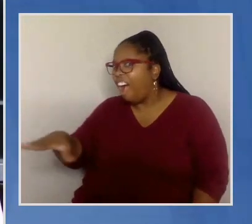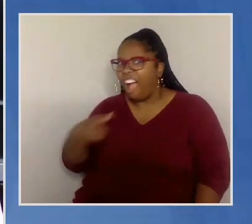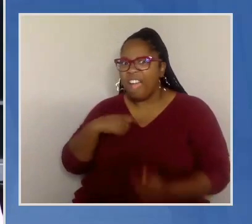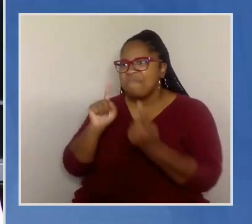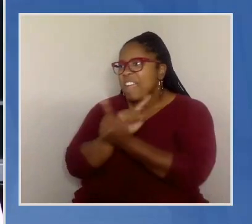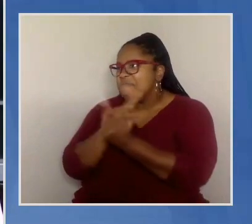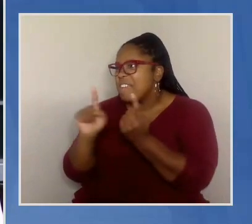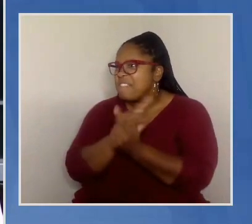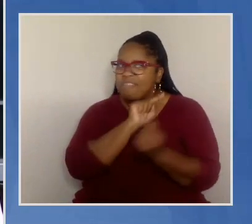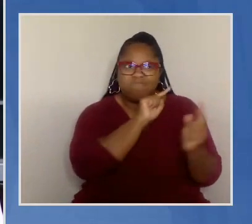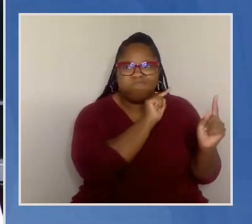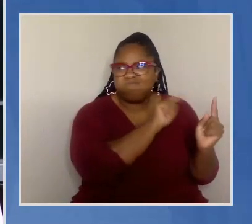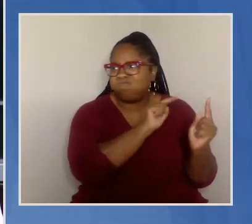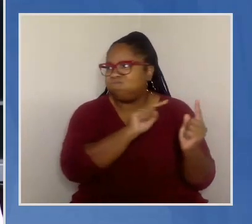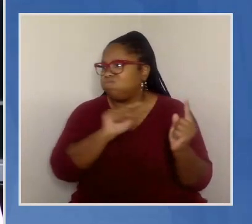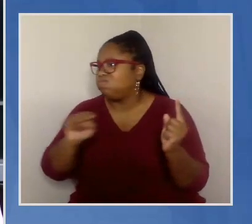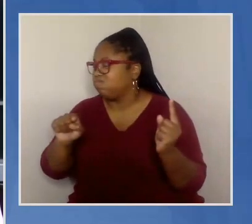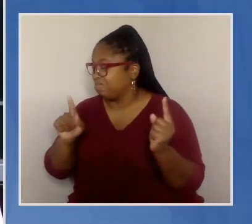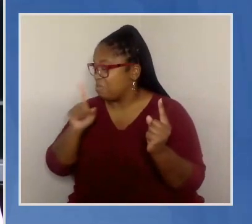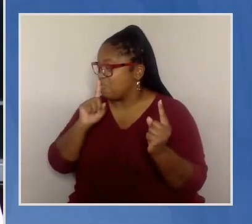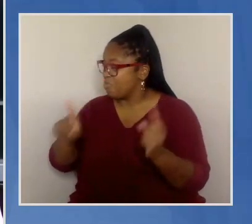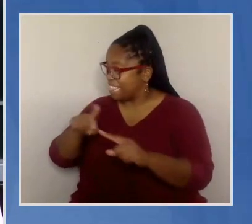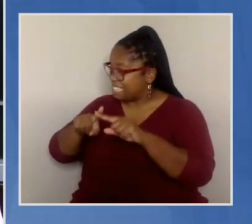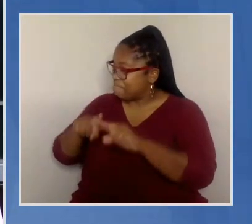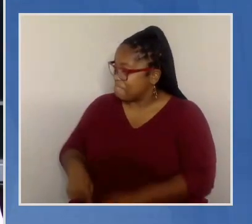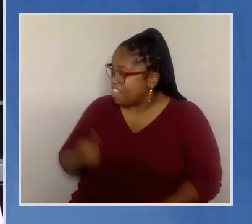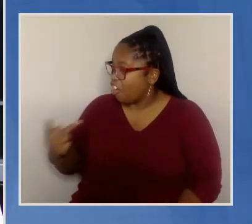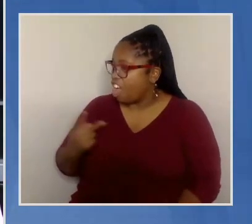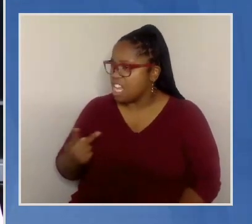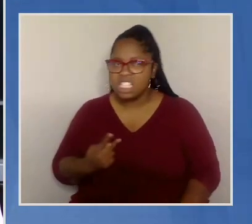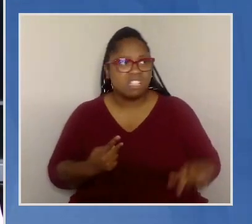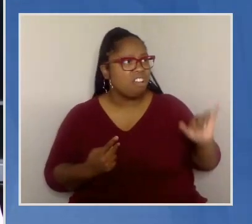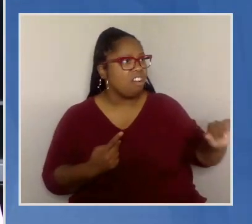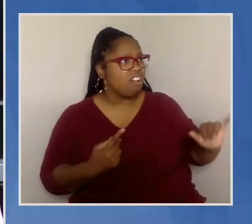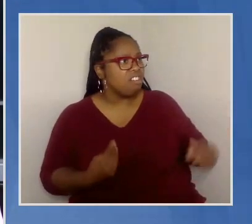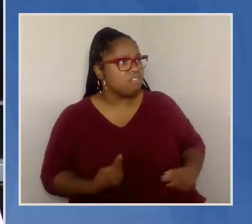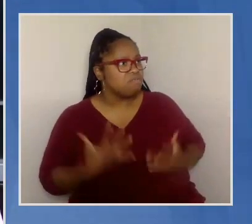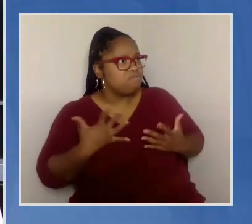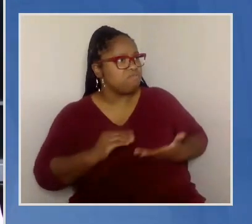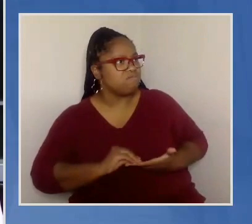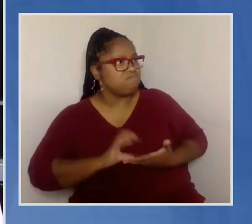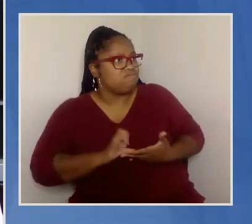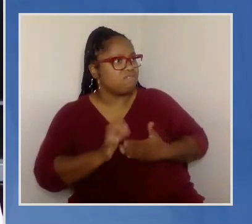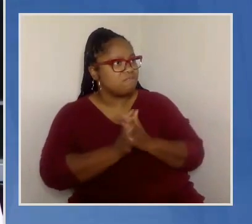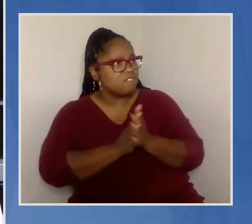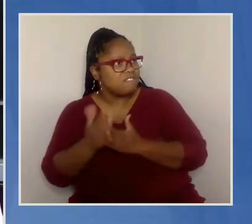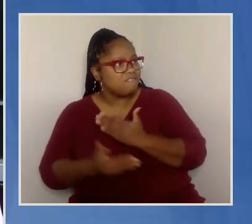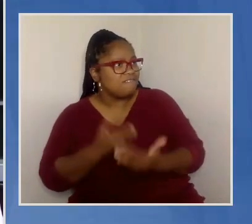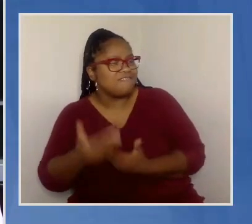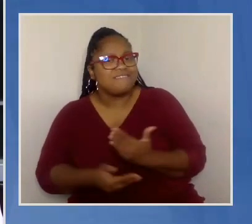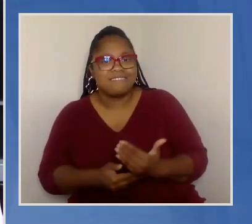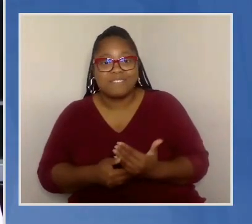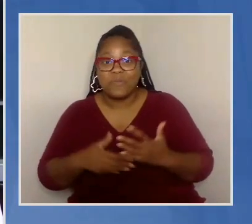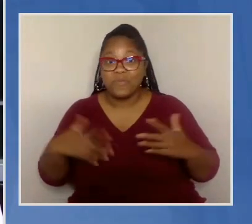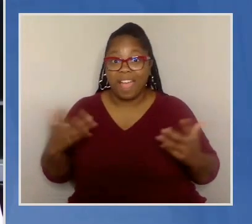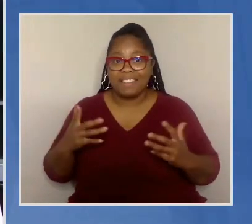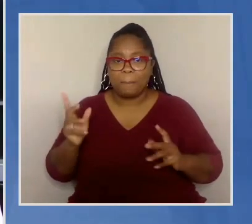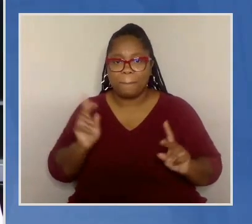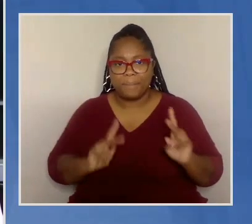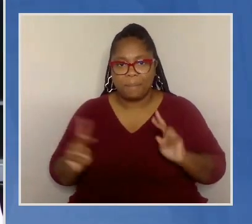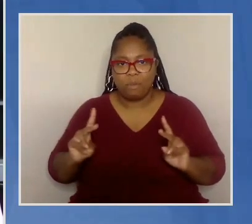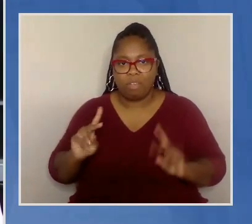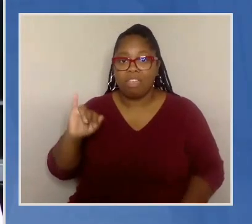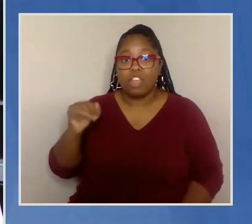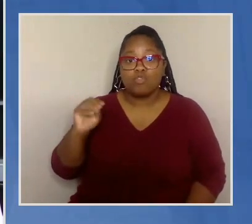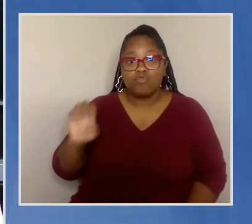folks I talked to who are counting on us, because that's what motivates her. And I know that's what motivates Joe. It's the people.